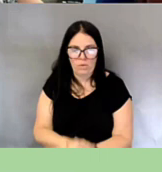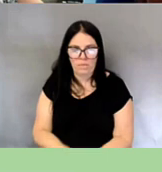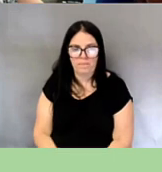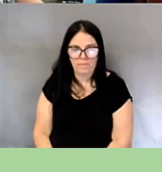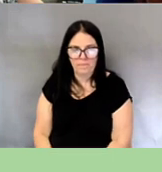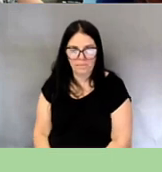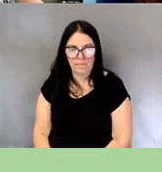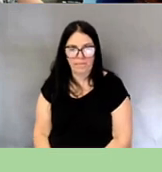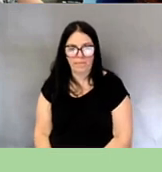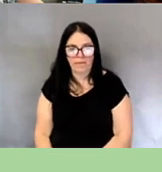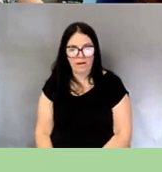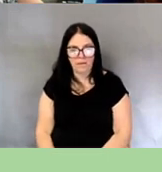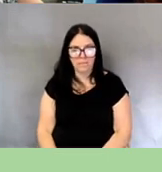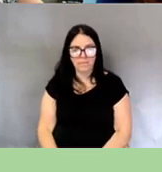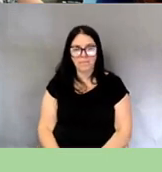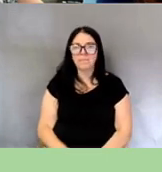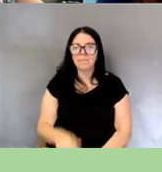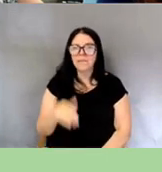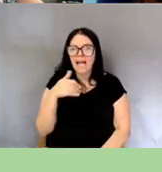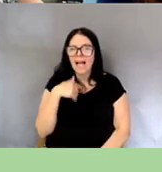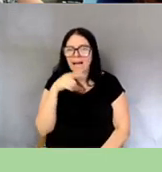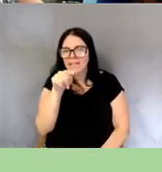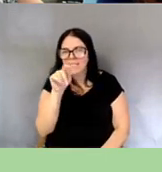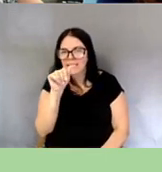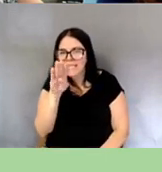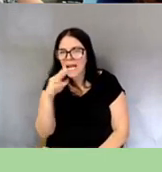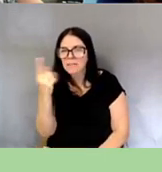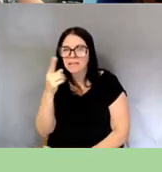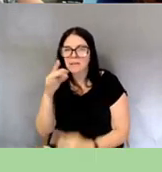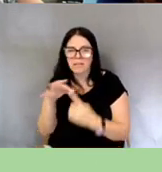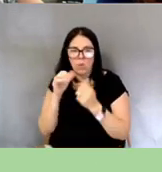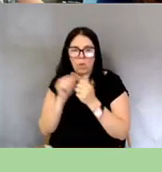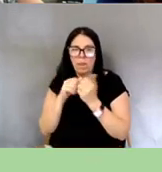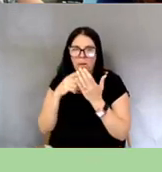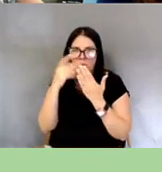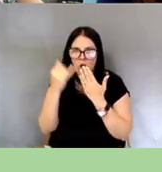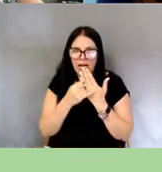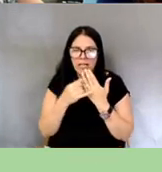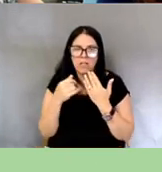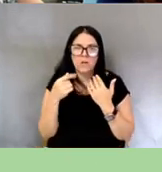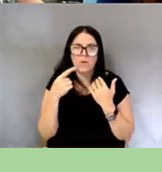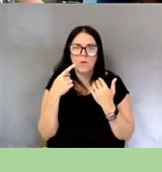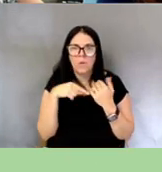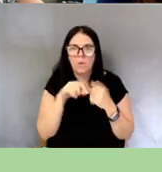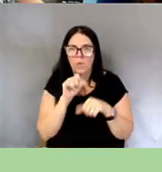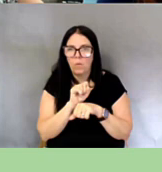You'd see the tabs. There's something about the project, the working group.